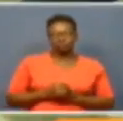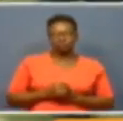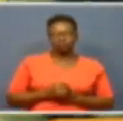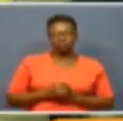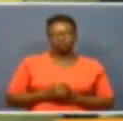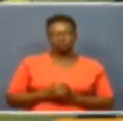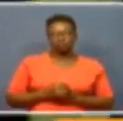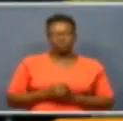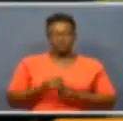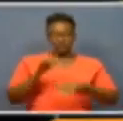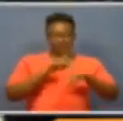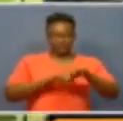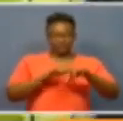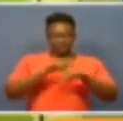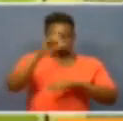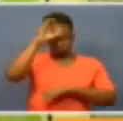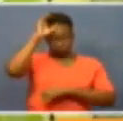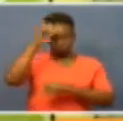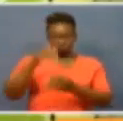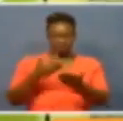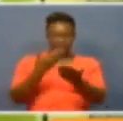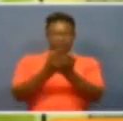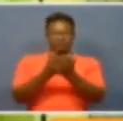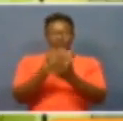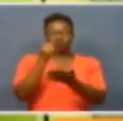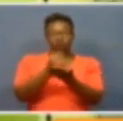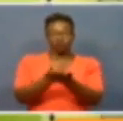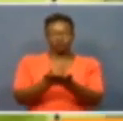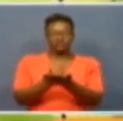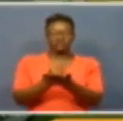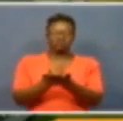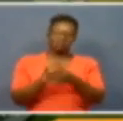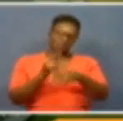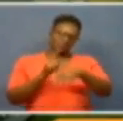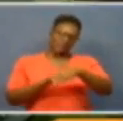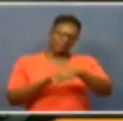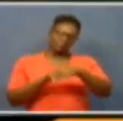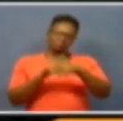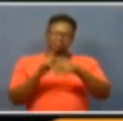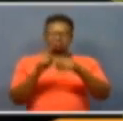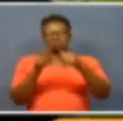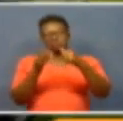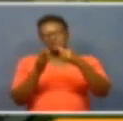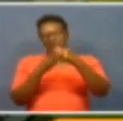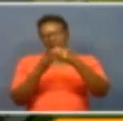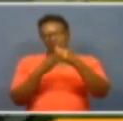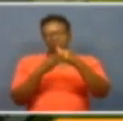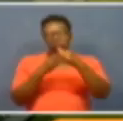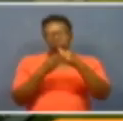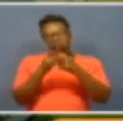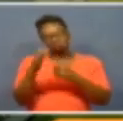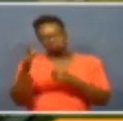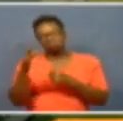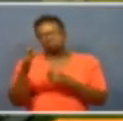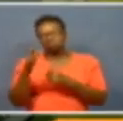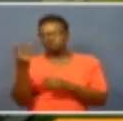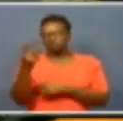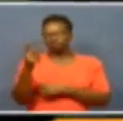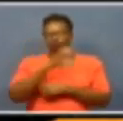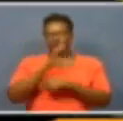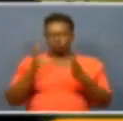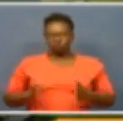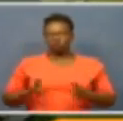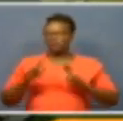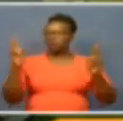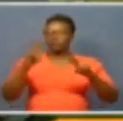When Wafula Chebukati arrived at his office minutes after 9 a.m., two commissioners, Margaret Mwachanya and Consolata Nkatha, were already